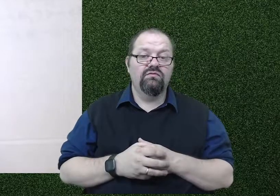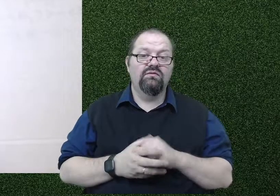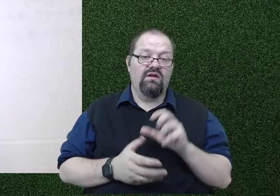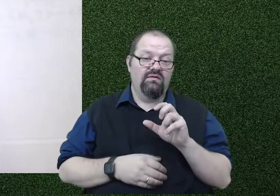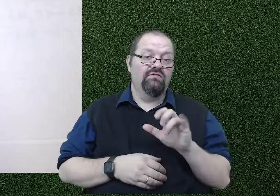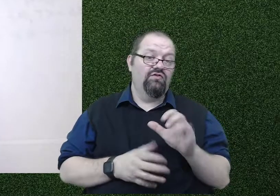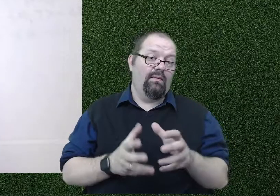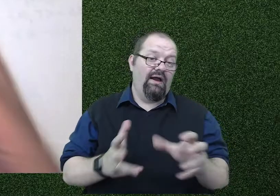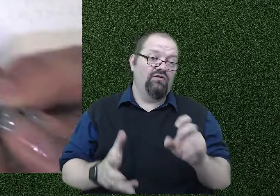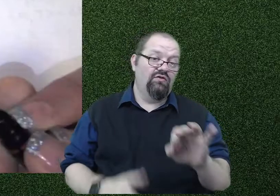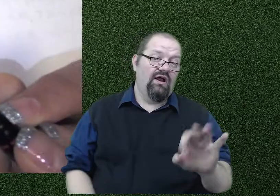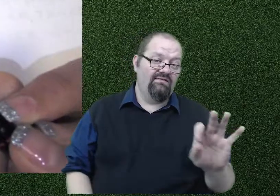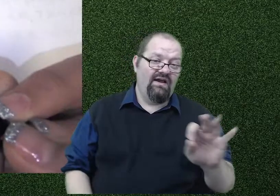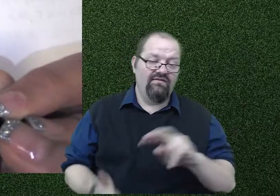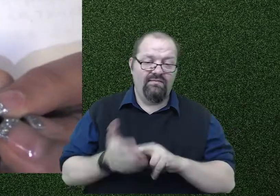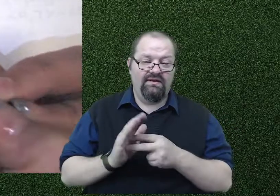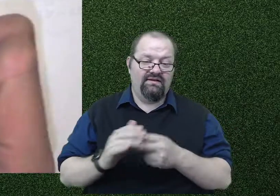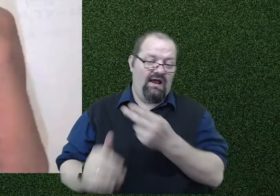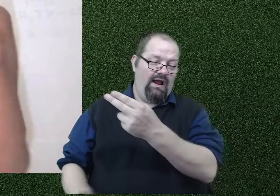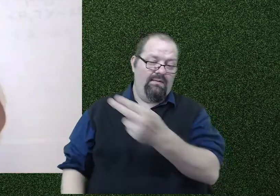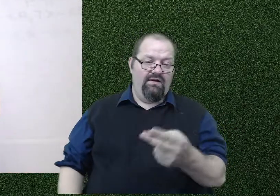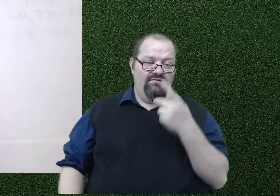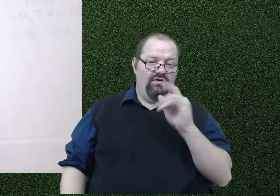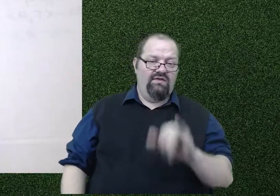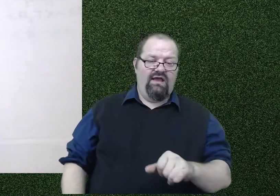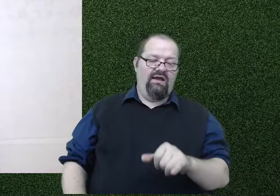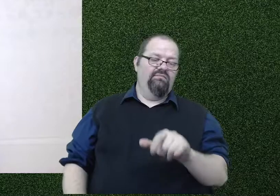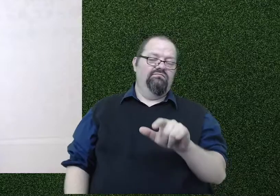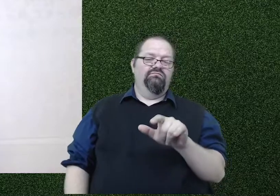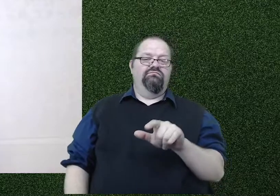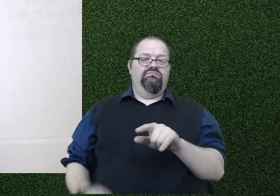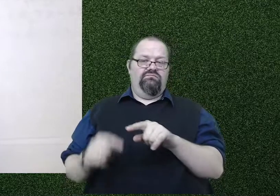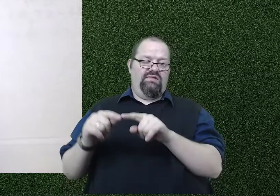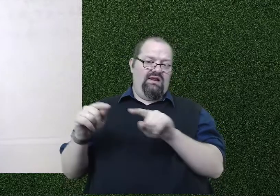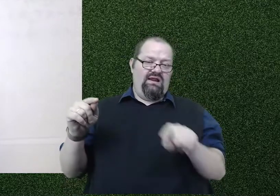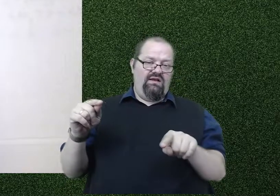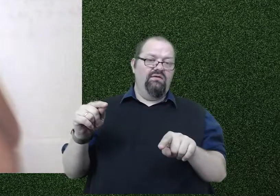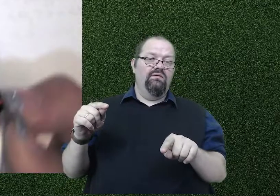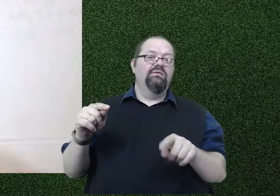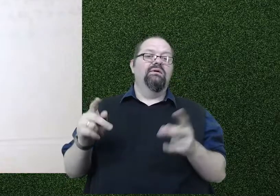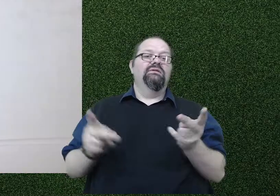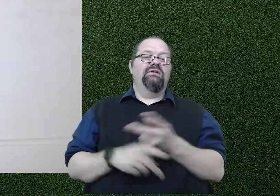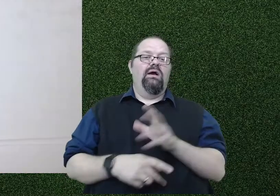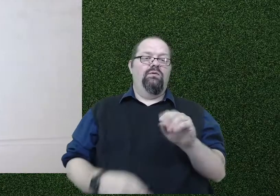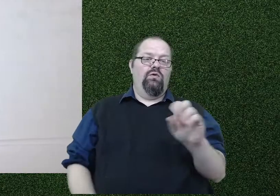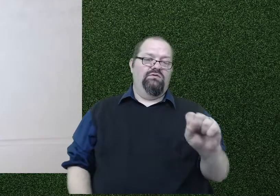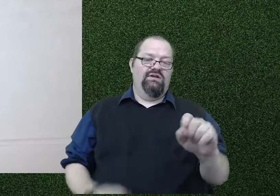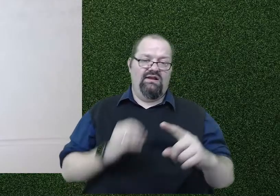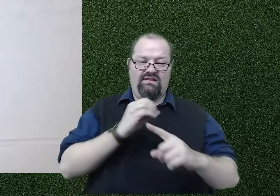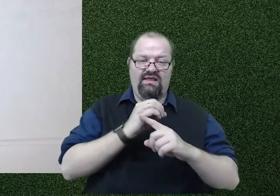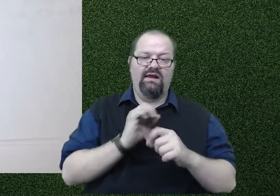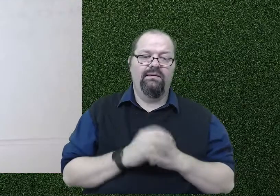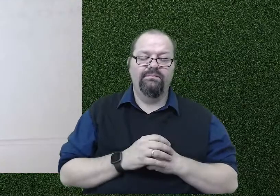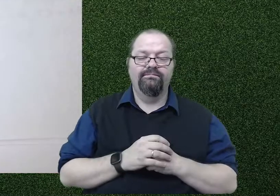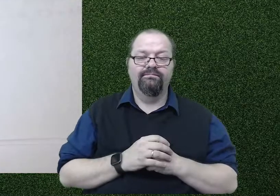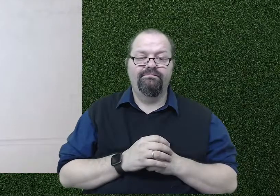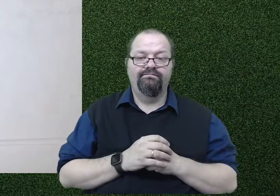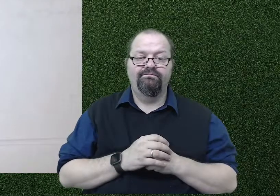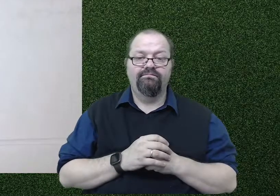so that's the hypotenuse of this right triangle I just drew, times cosine of theta. So we